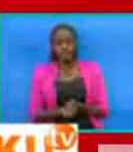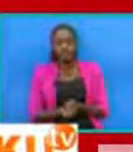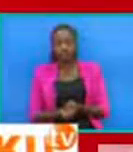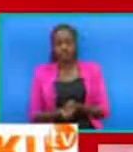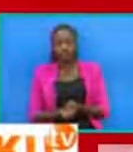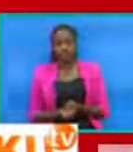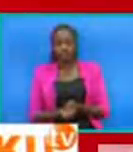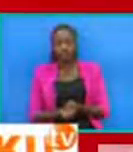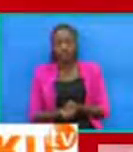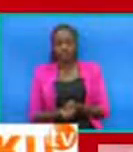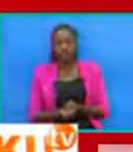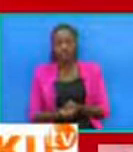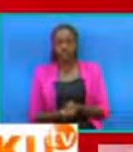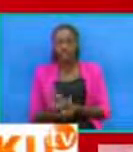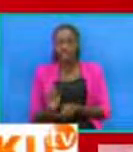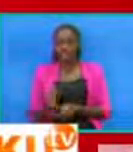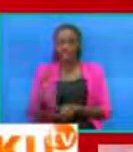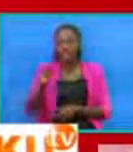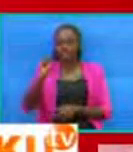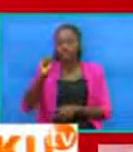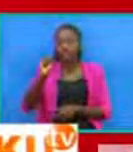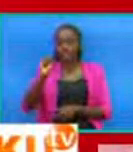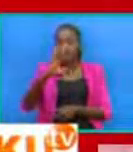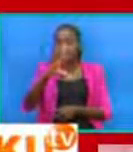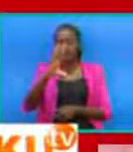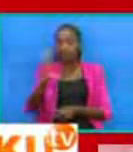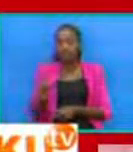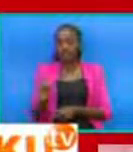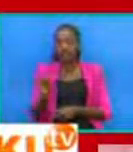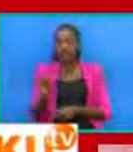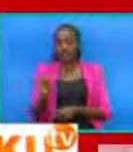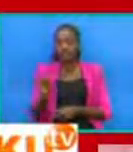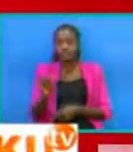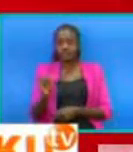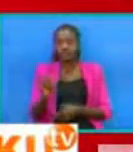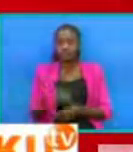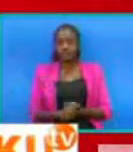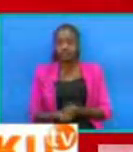They were South African born. They were South Africans